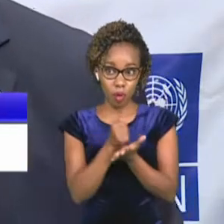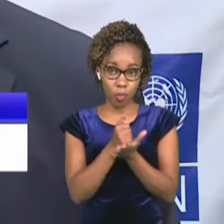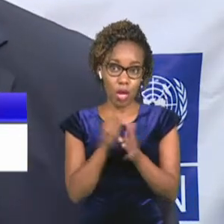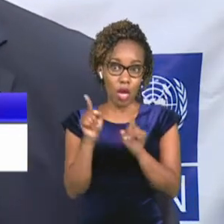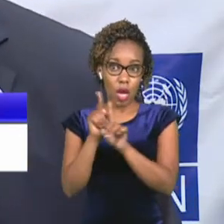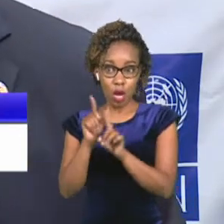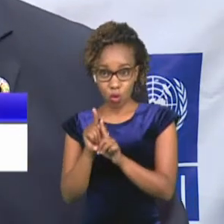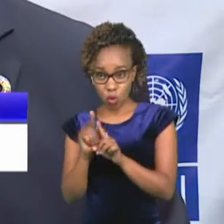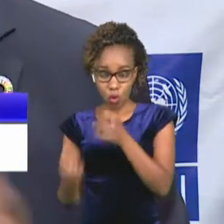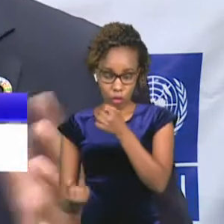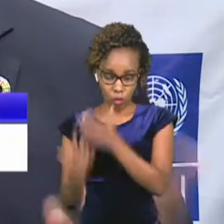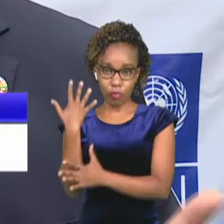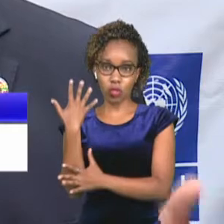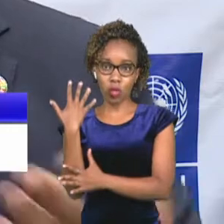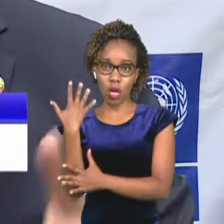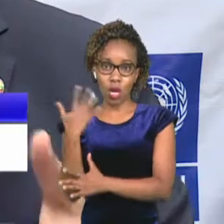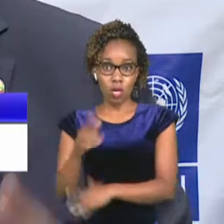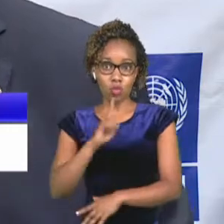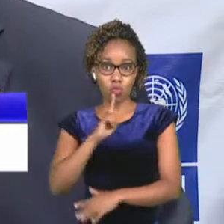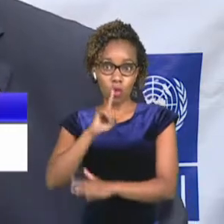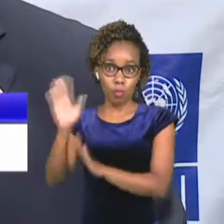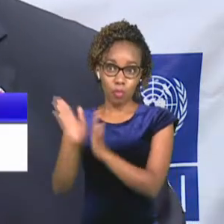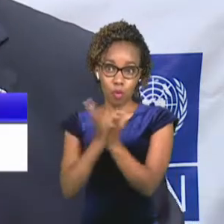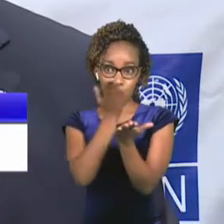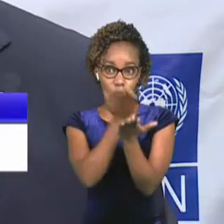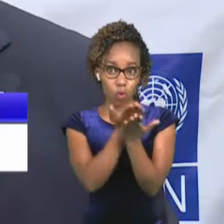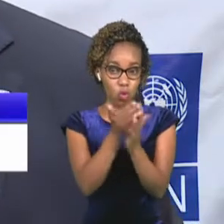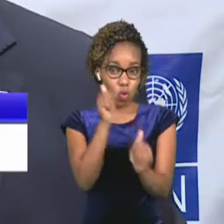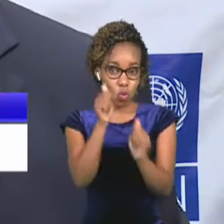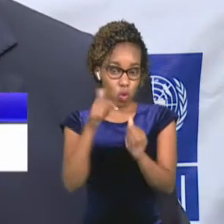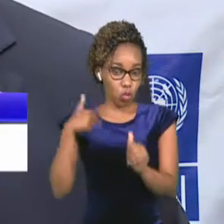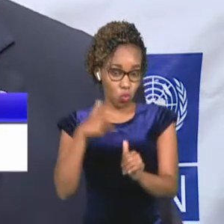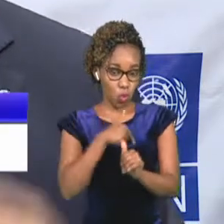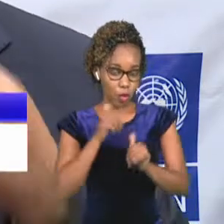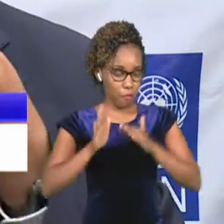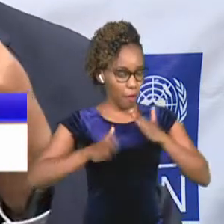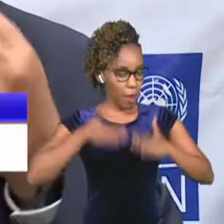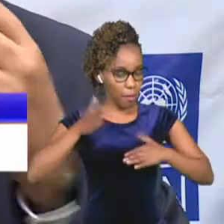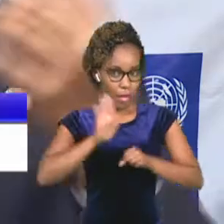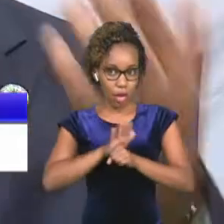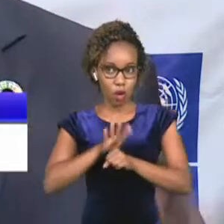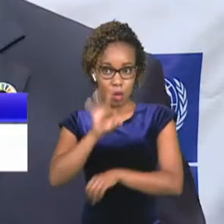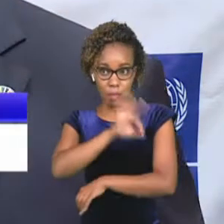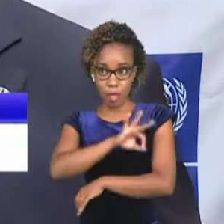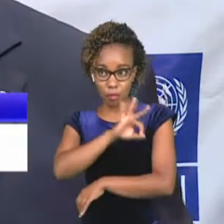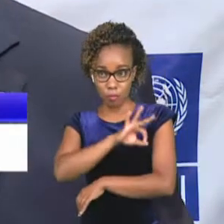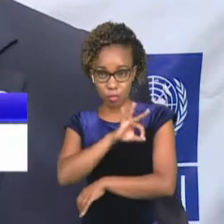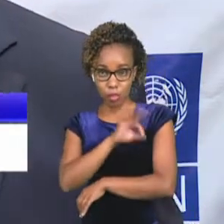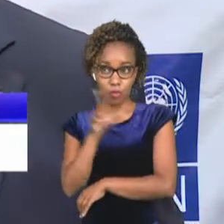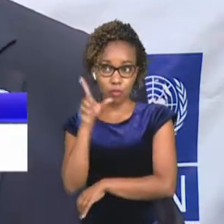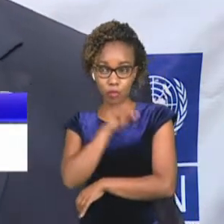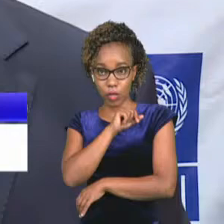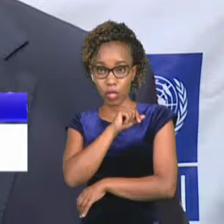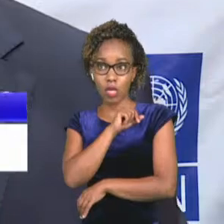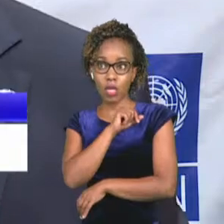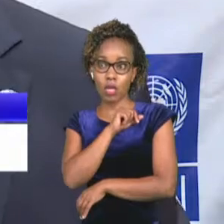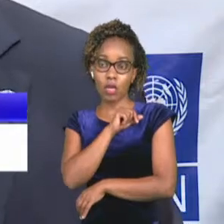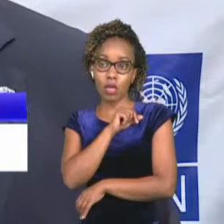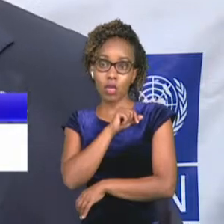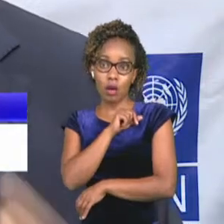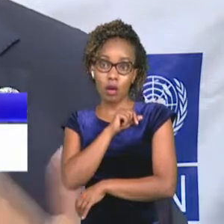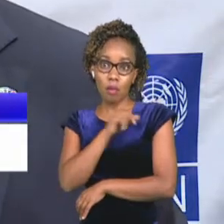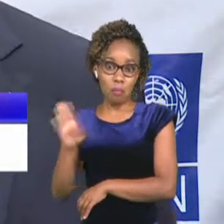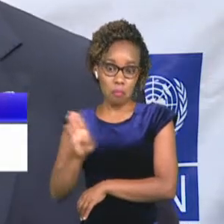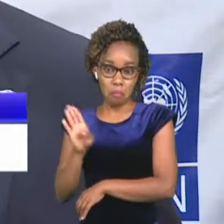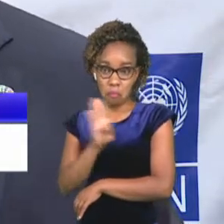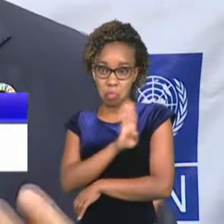innovation. So that is a proposal that we're very pleased has benefited from the views of the Youth Sounding Board already.